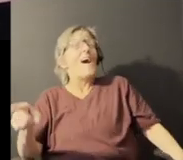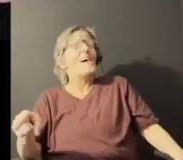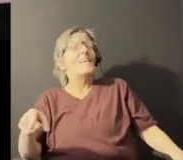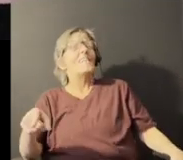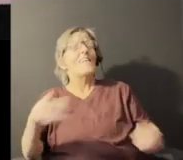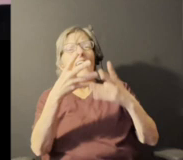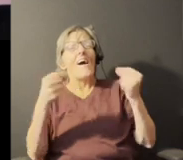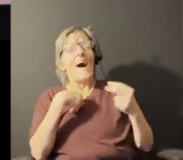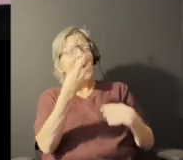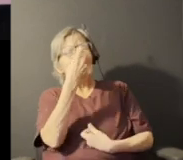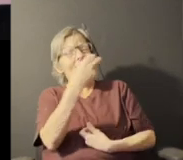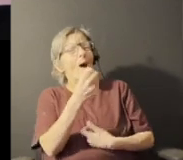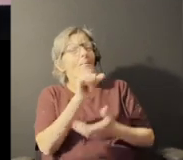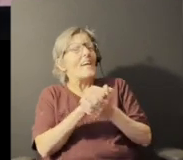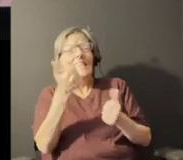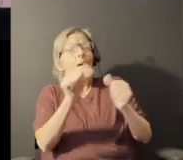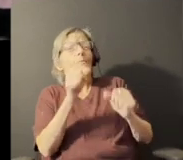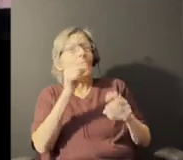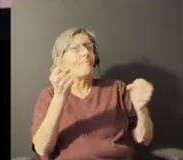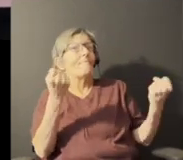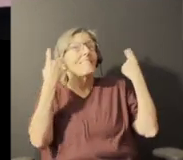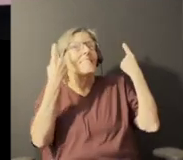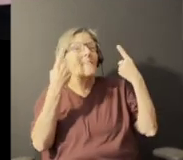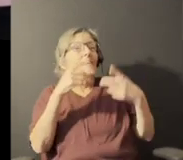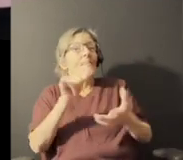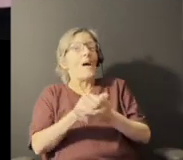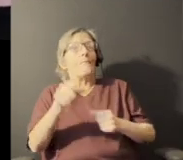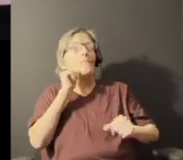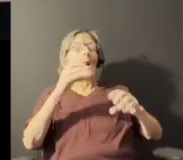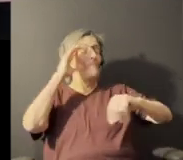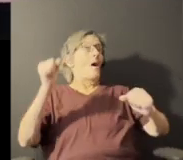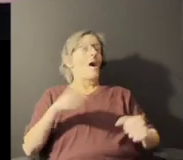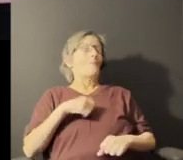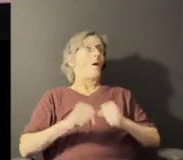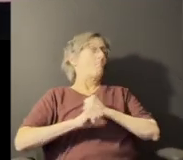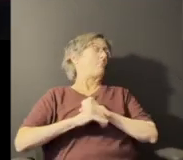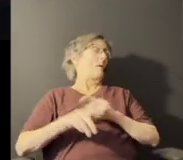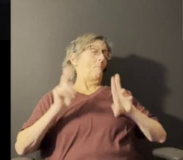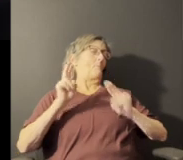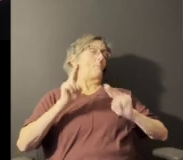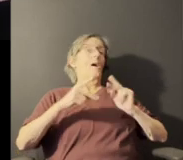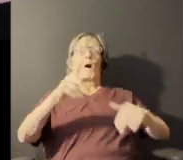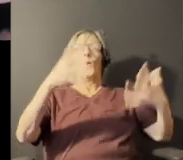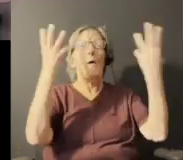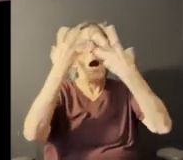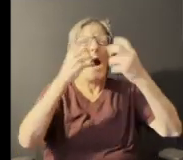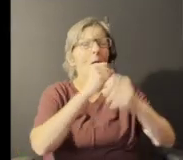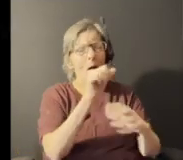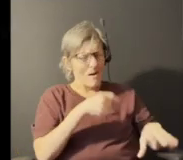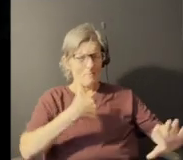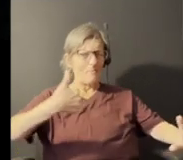odd. And I doubt if anybody's going to get this at all. And then that'll be the thing that blows up, right? That everybody's